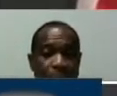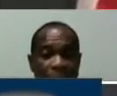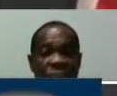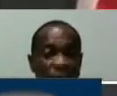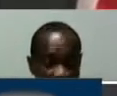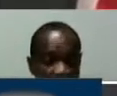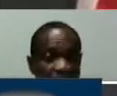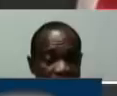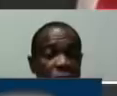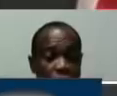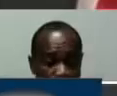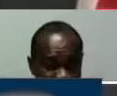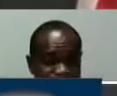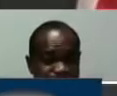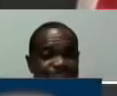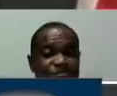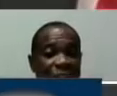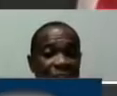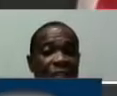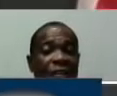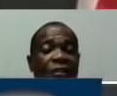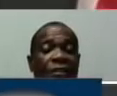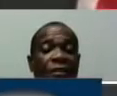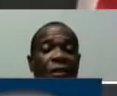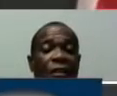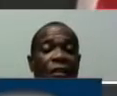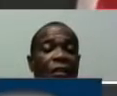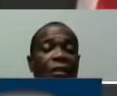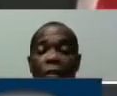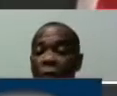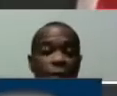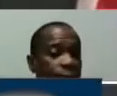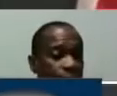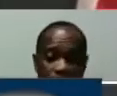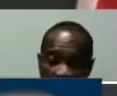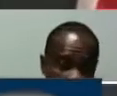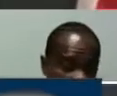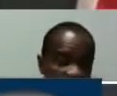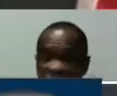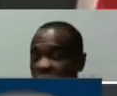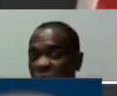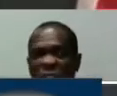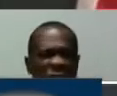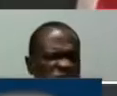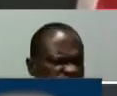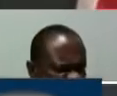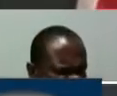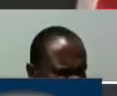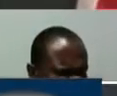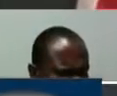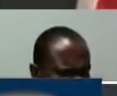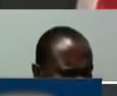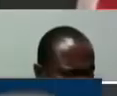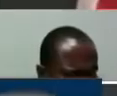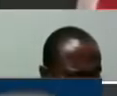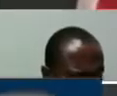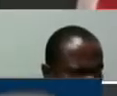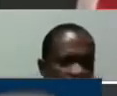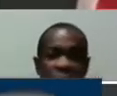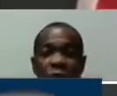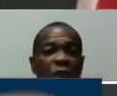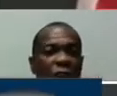favor, without malice or ill will. And if ever a Prime Minister was called